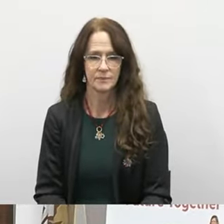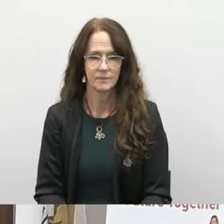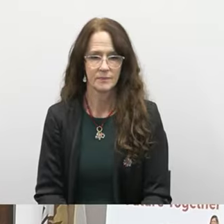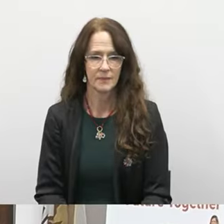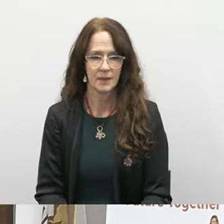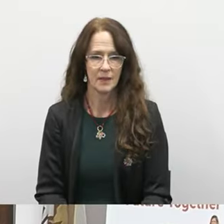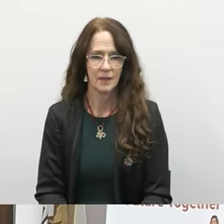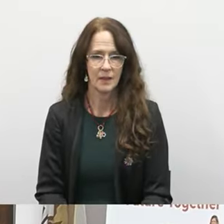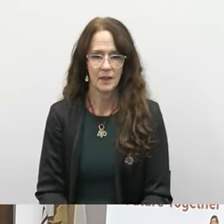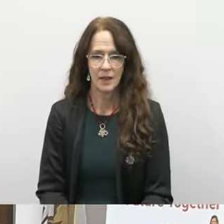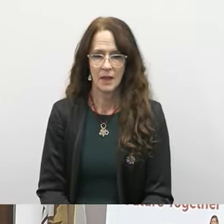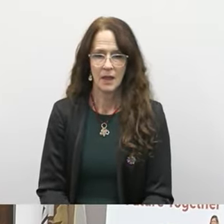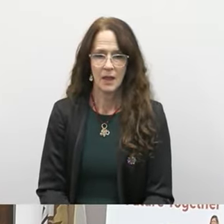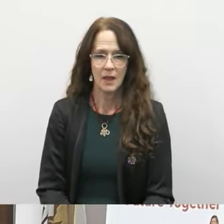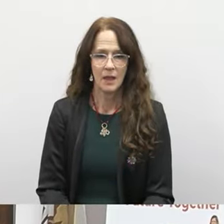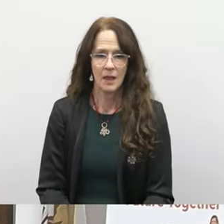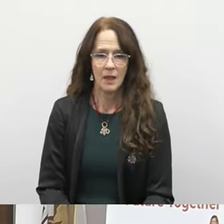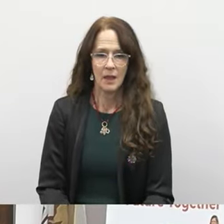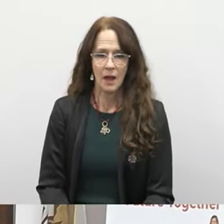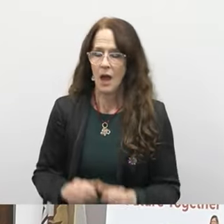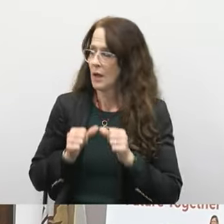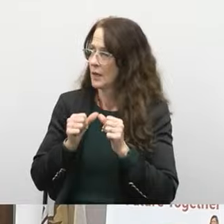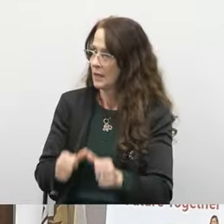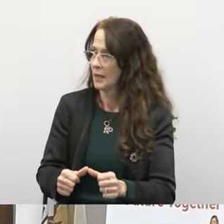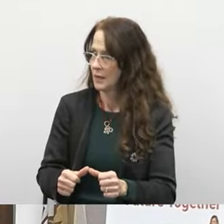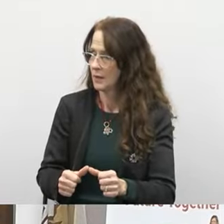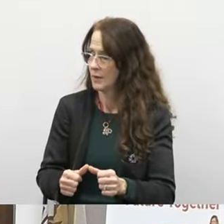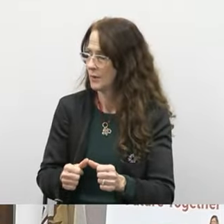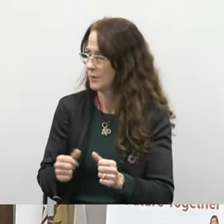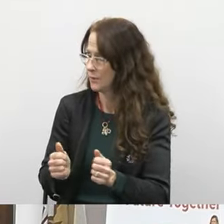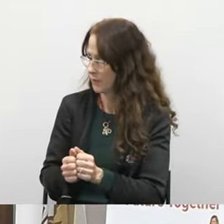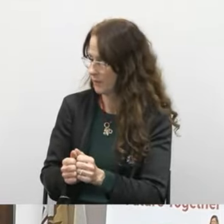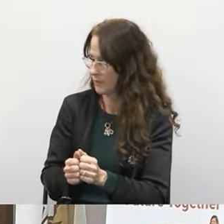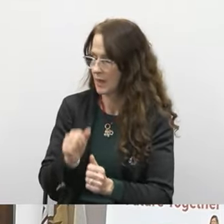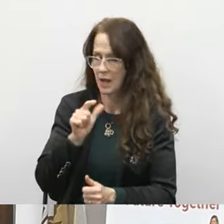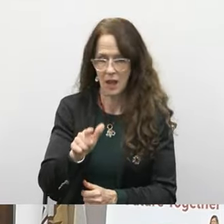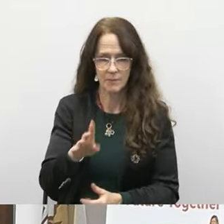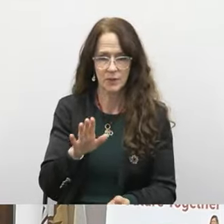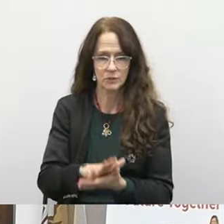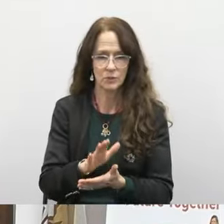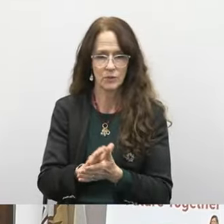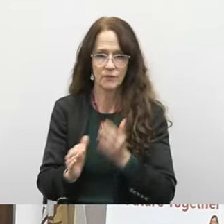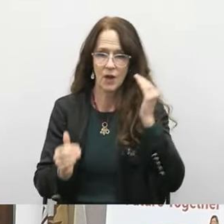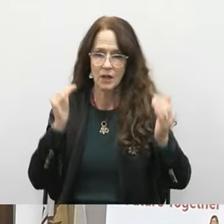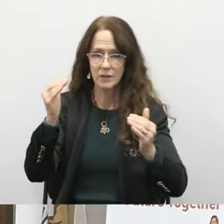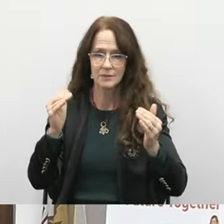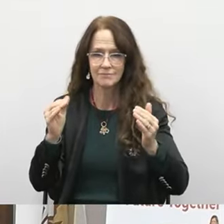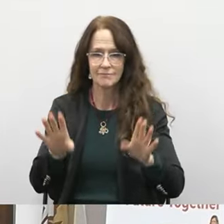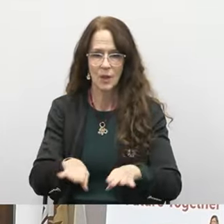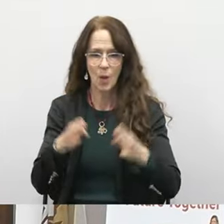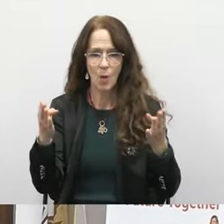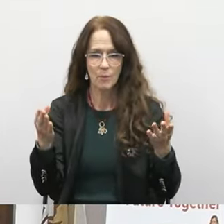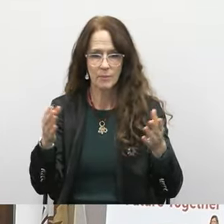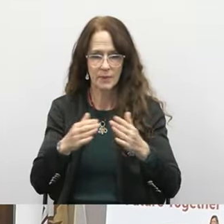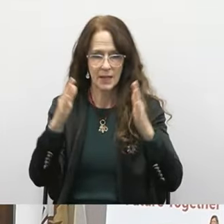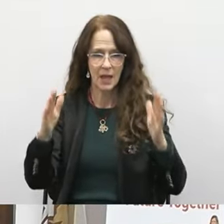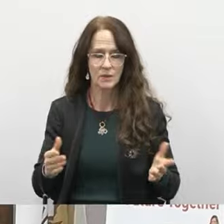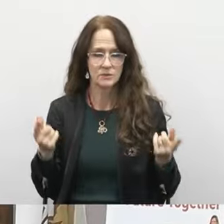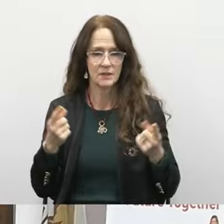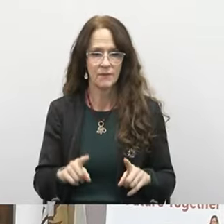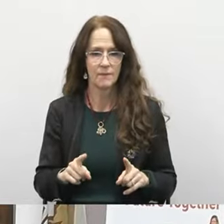So I'll just continue on the Long Beach School for Adults open house event.